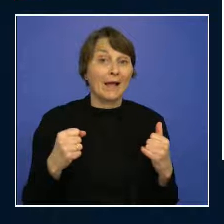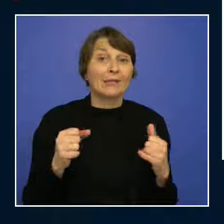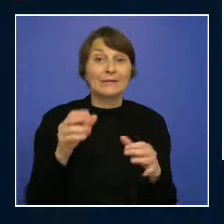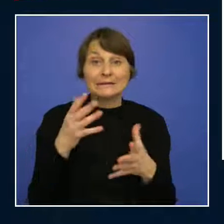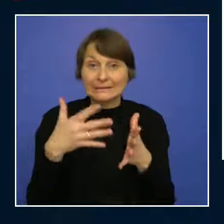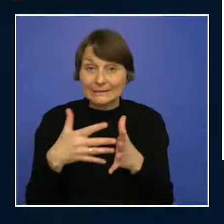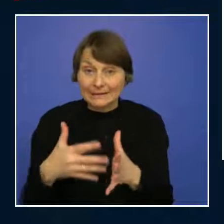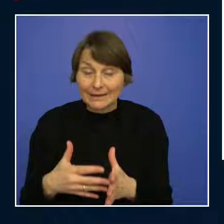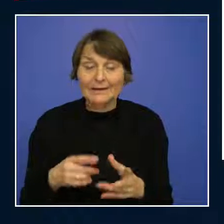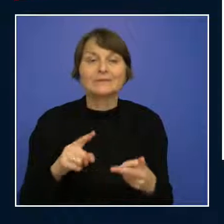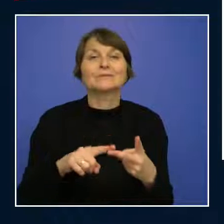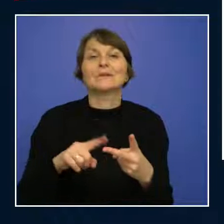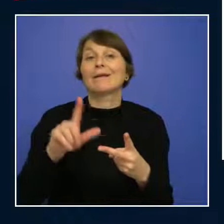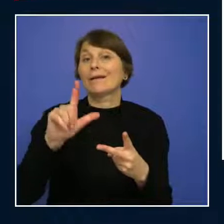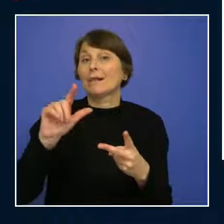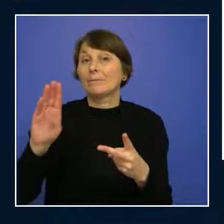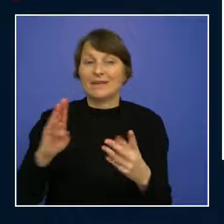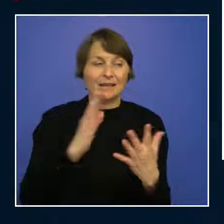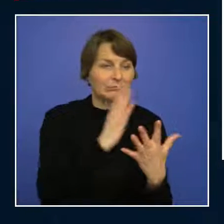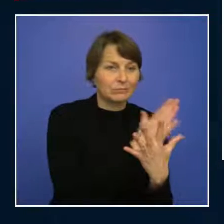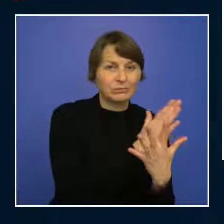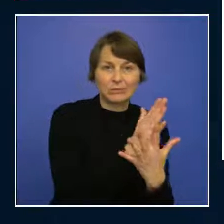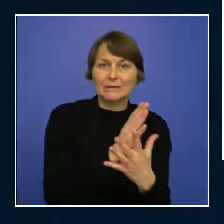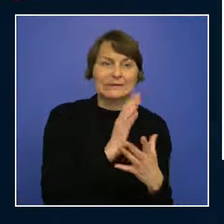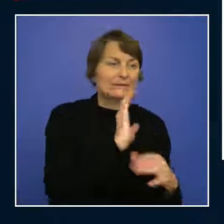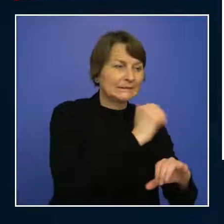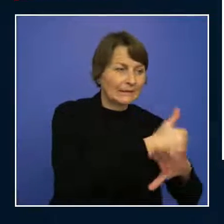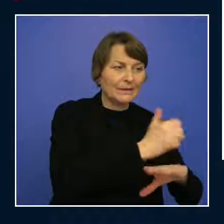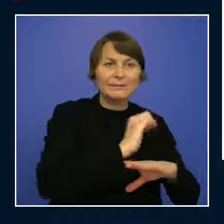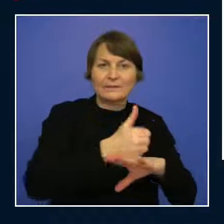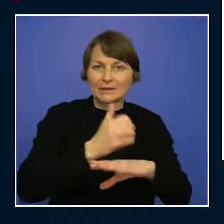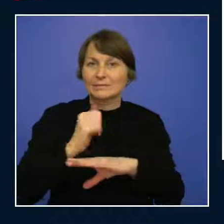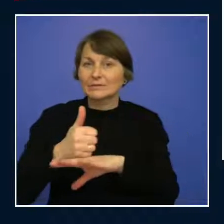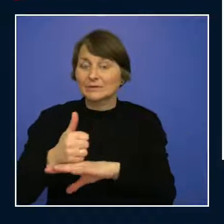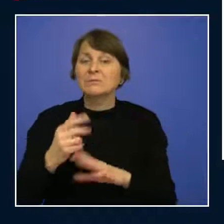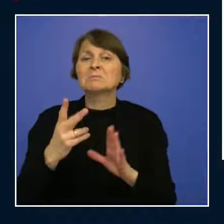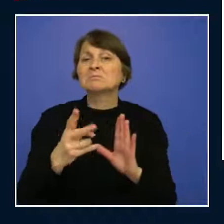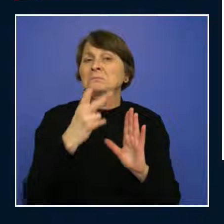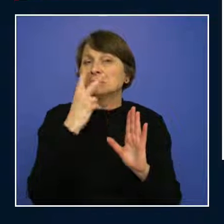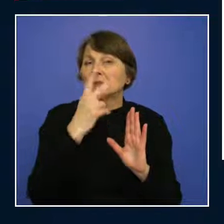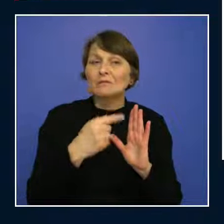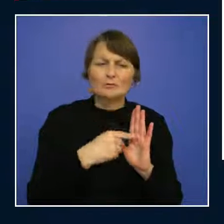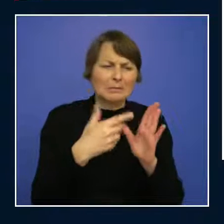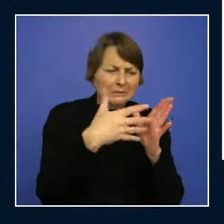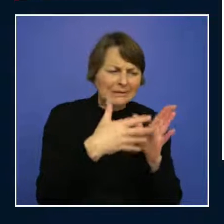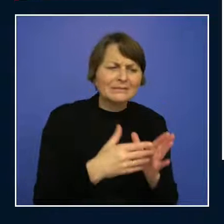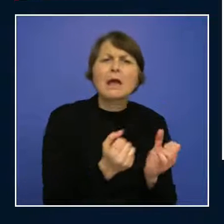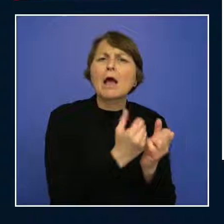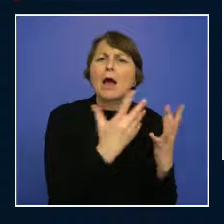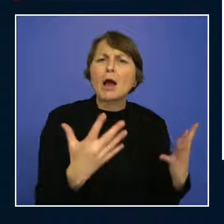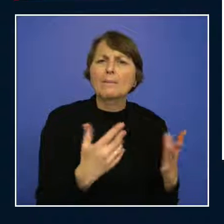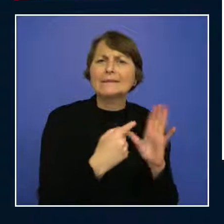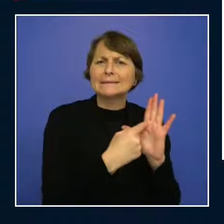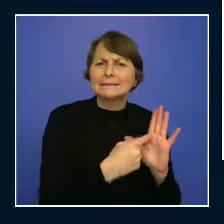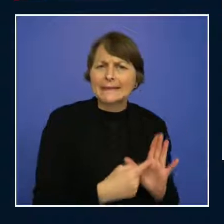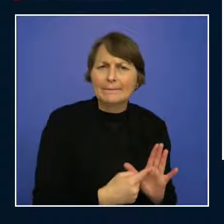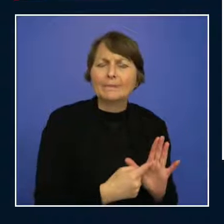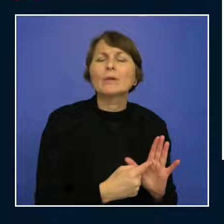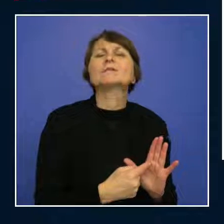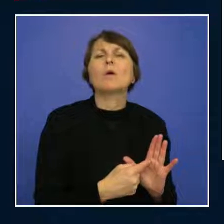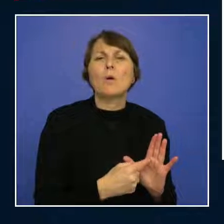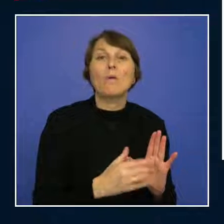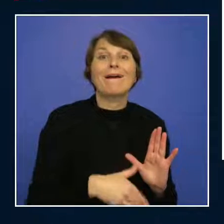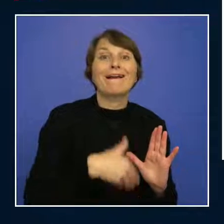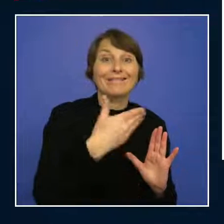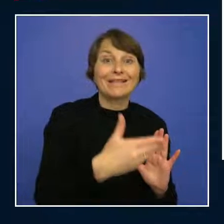the load balancing, so it's looking at the sample sizes, it's looking at how many successful samples it needs before it takes something out the back